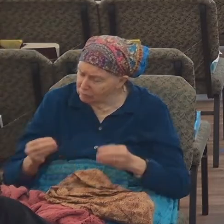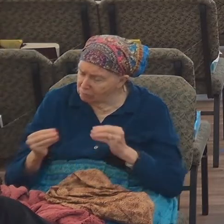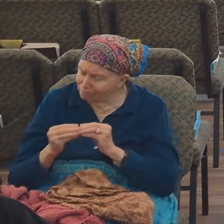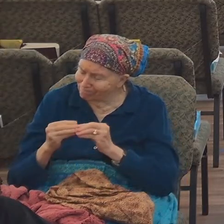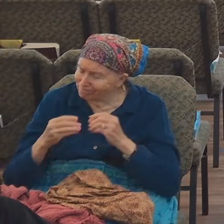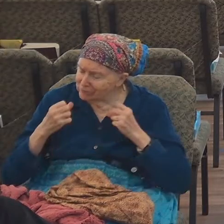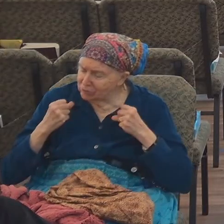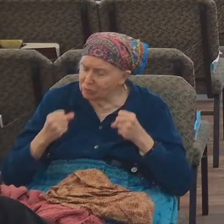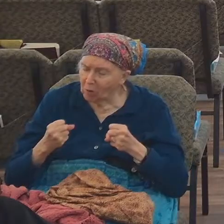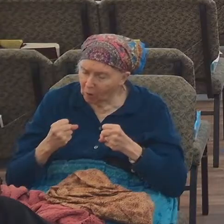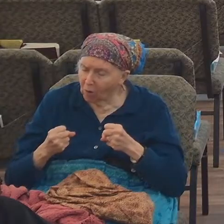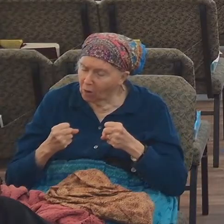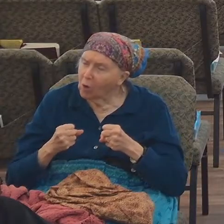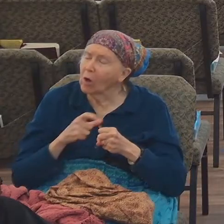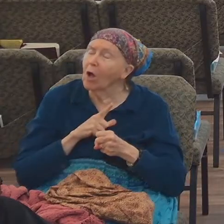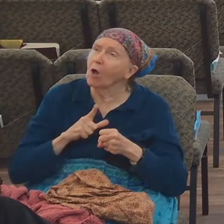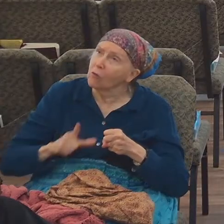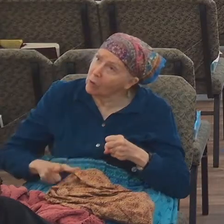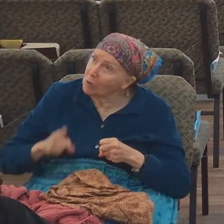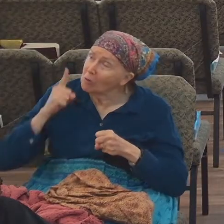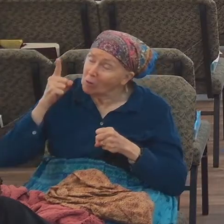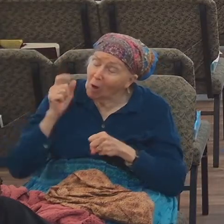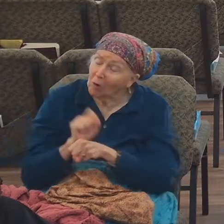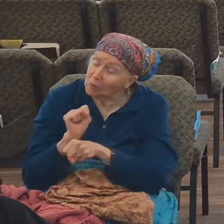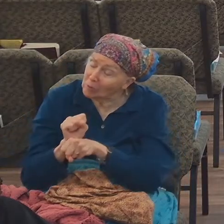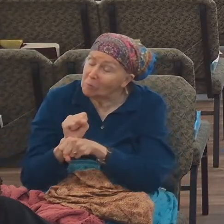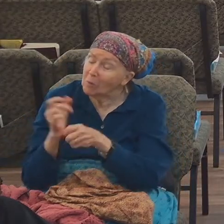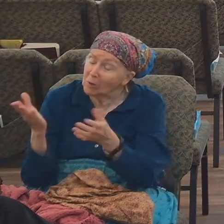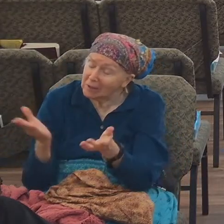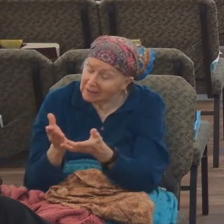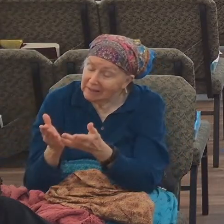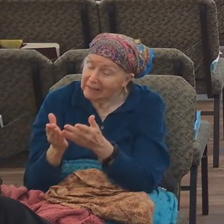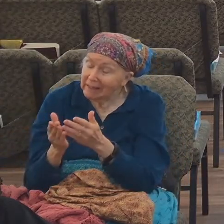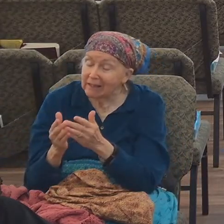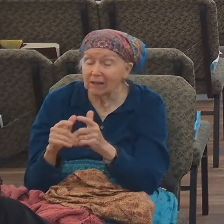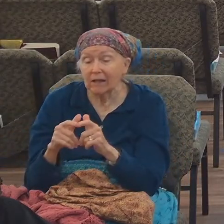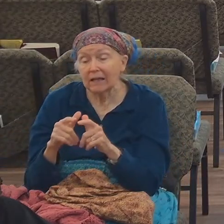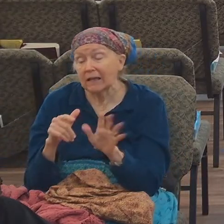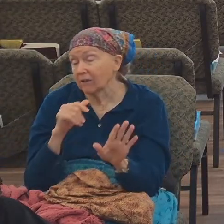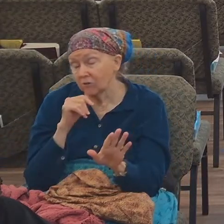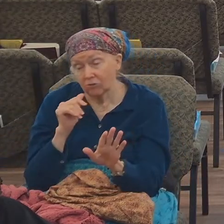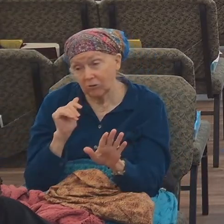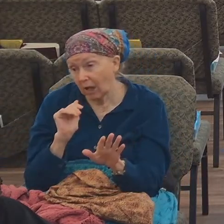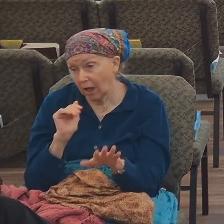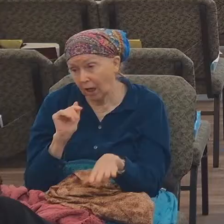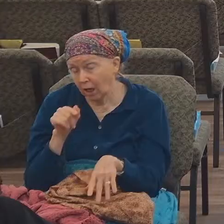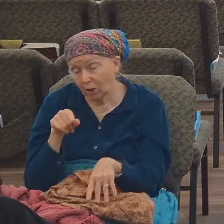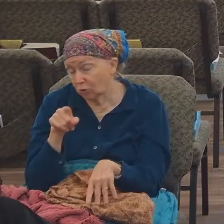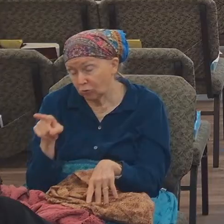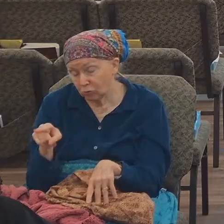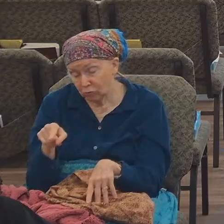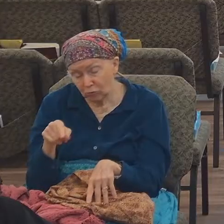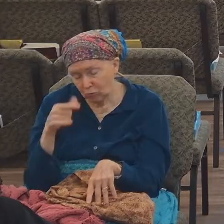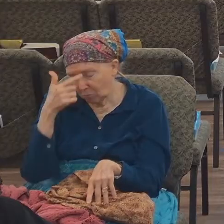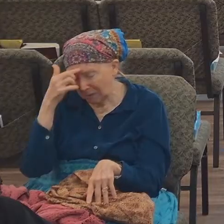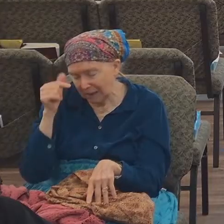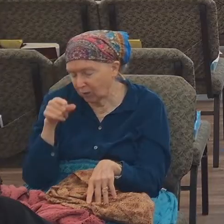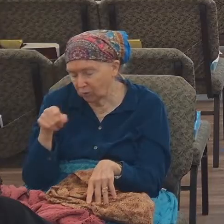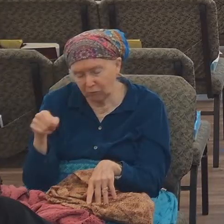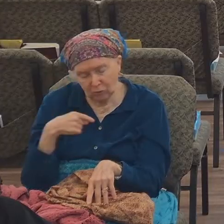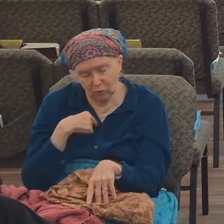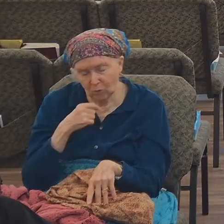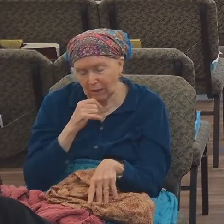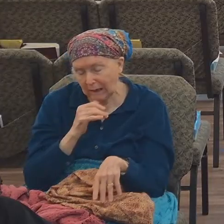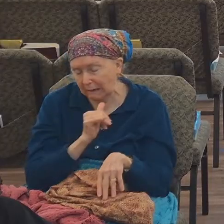listen, the Lord's at work here. There's something much bigger happening here. And this is not you. It's not because of you. It's not because you've done anything